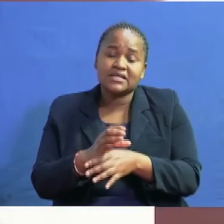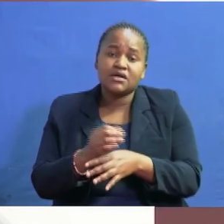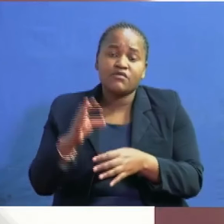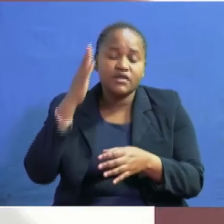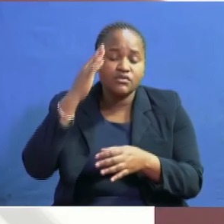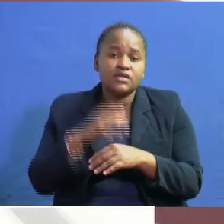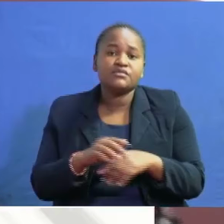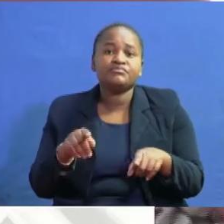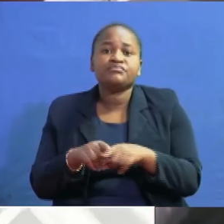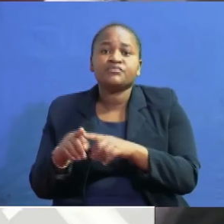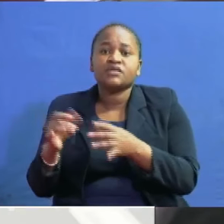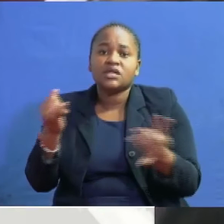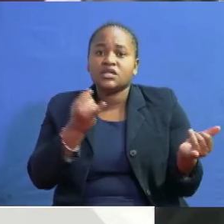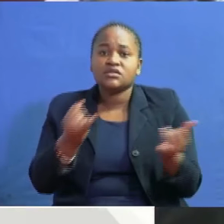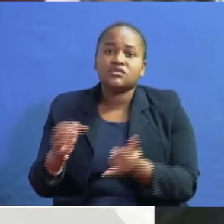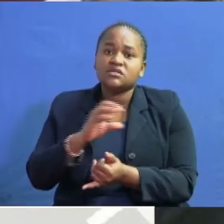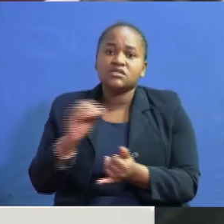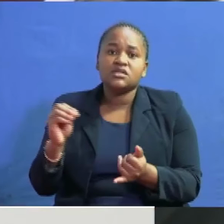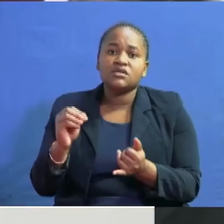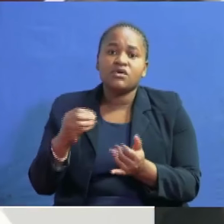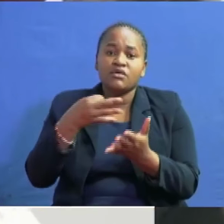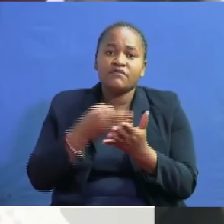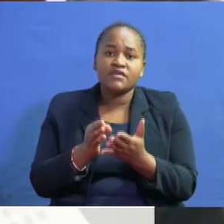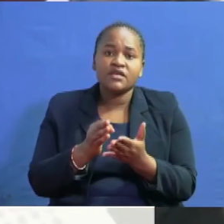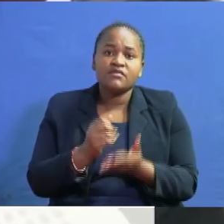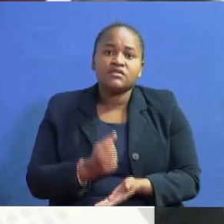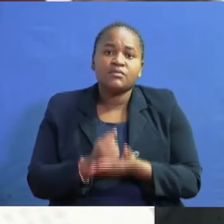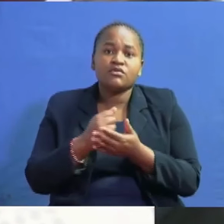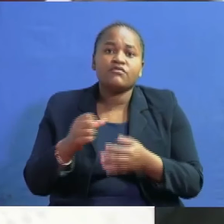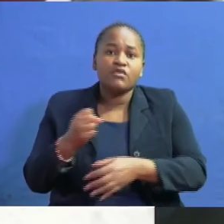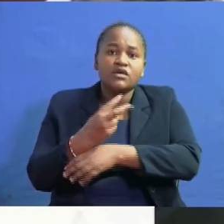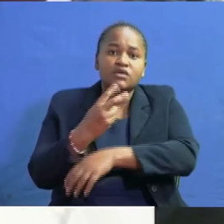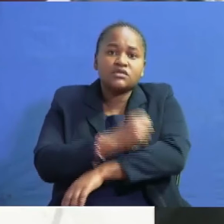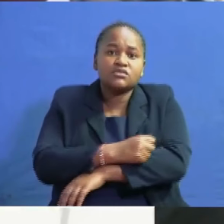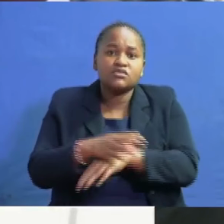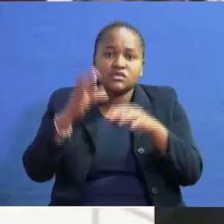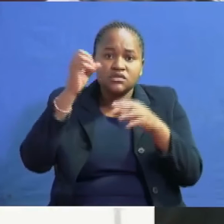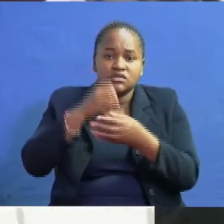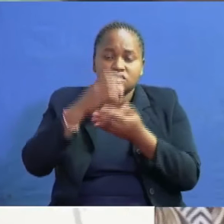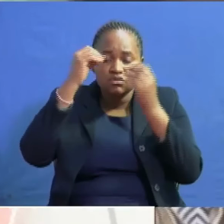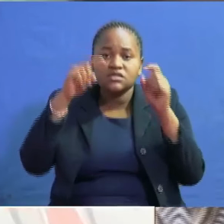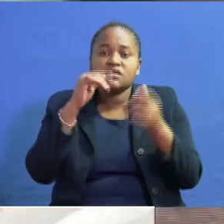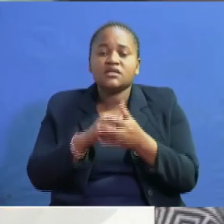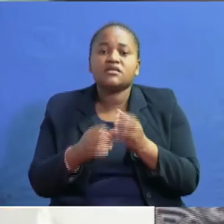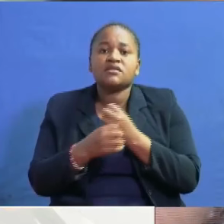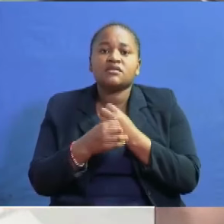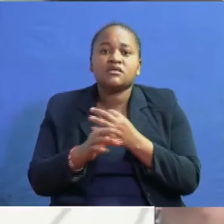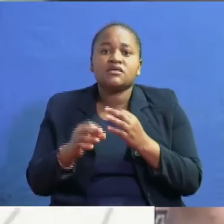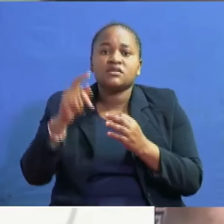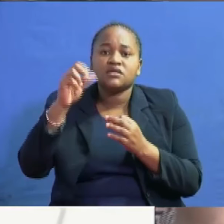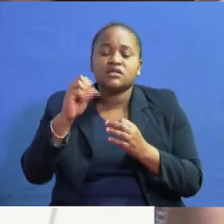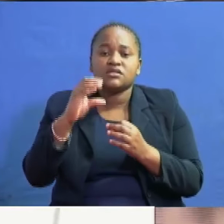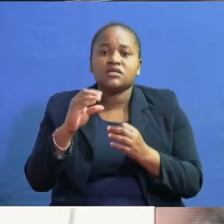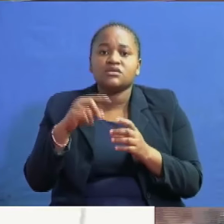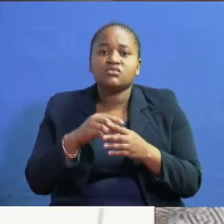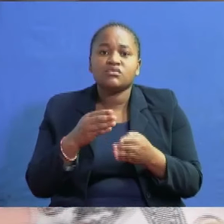registrar, who has also introduced zero tuition fee bursary program for all secondary school students, said that their plea to the teachers' employers' body